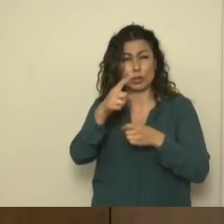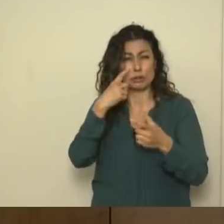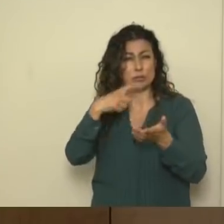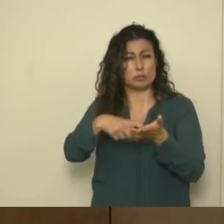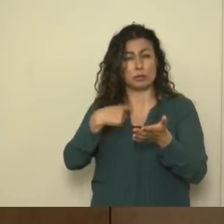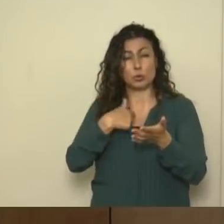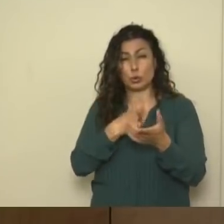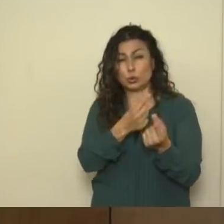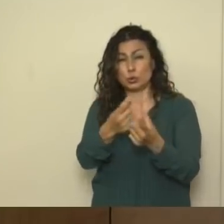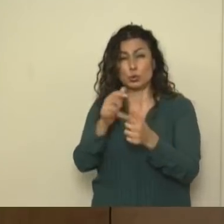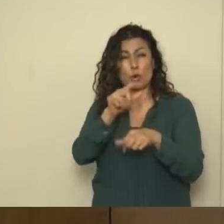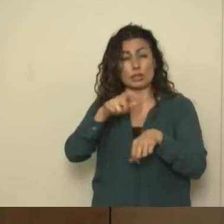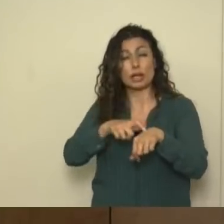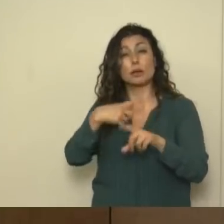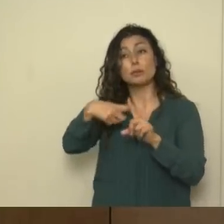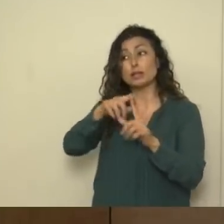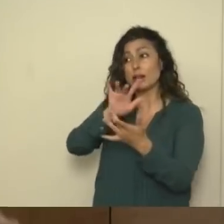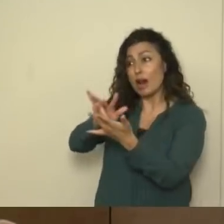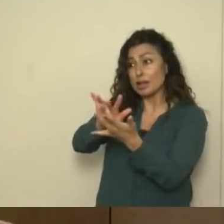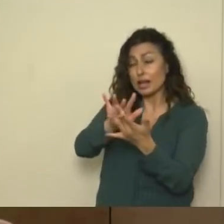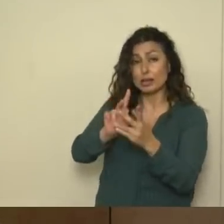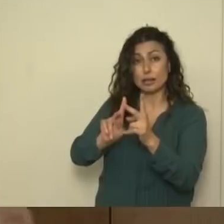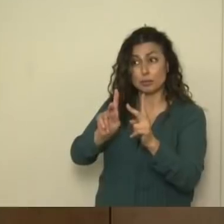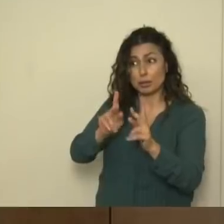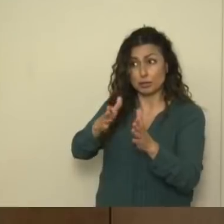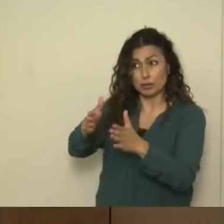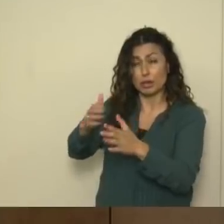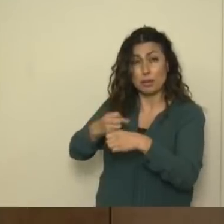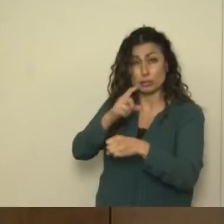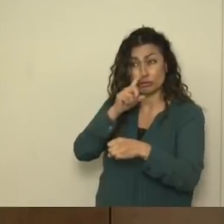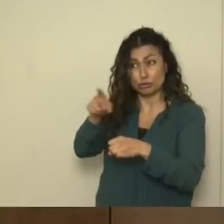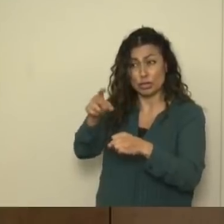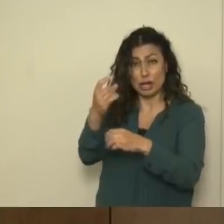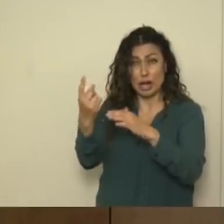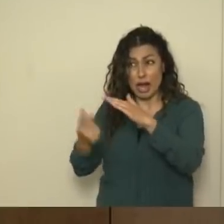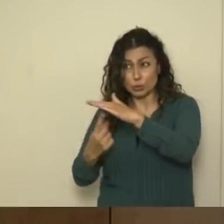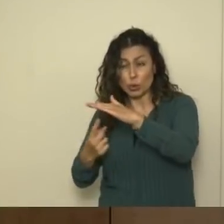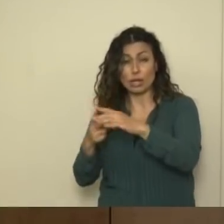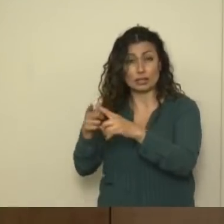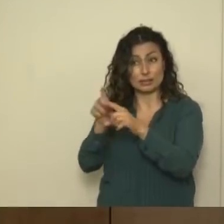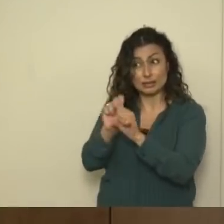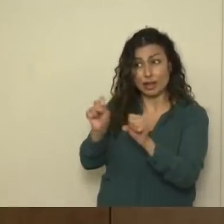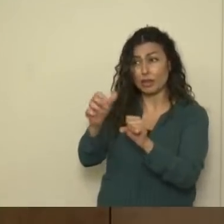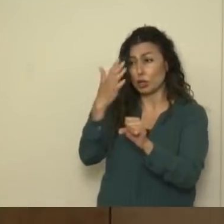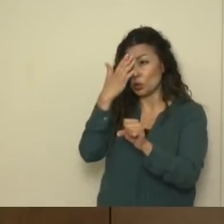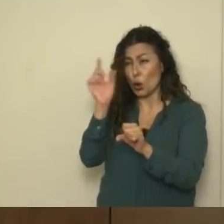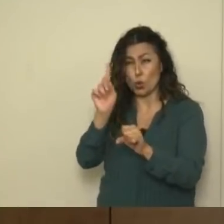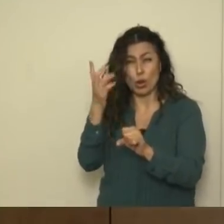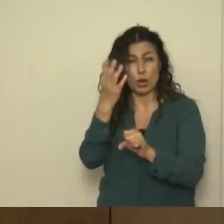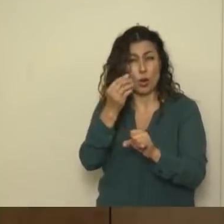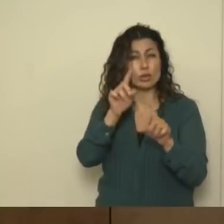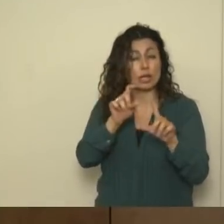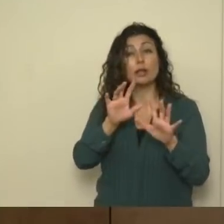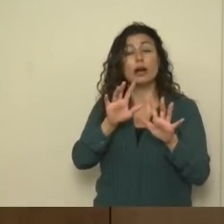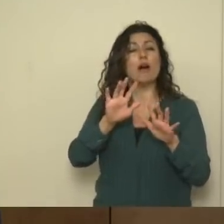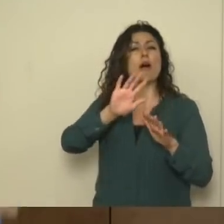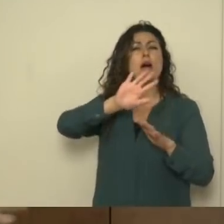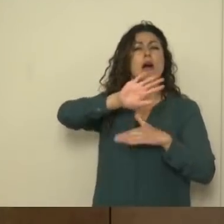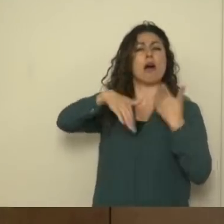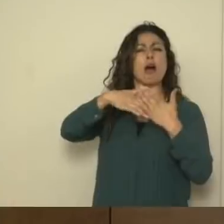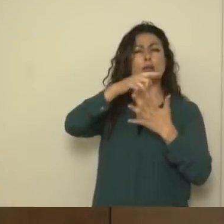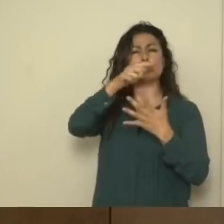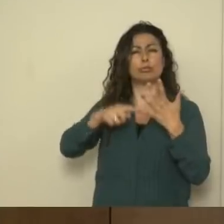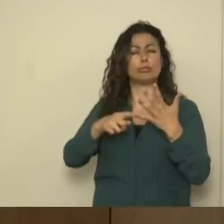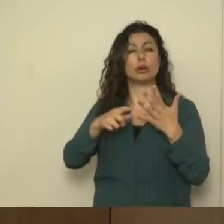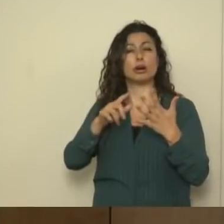all the time, to contact individuals, to make sure that they're isolating, that they're safe, that they know where to get tested. I mean, all of this is work we